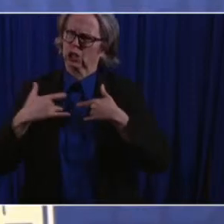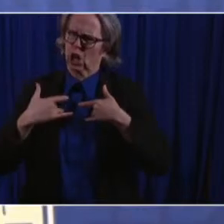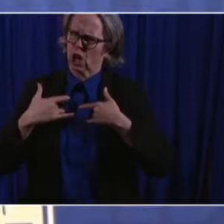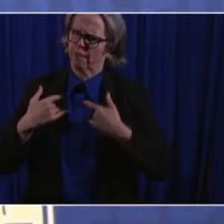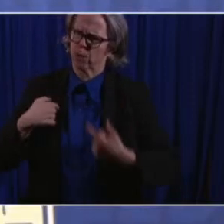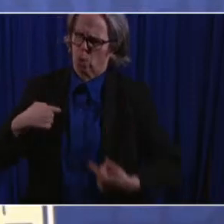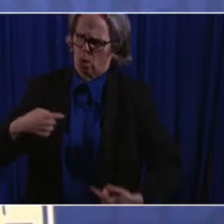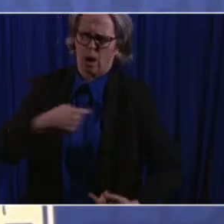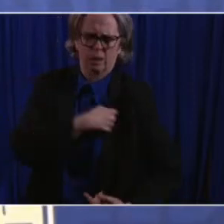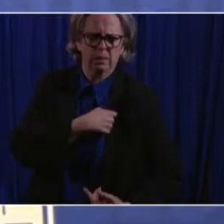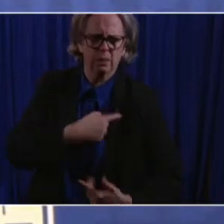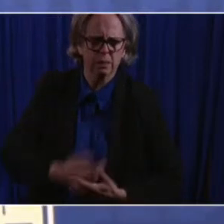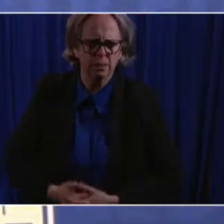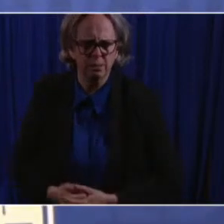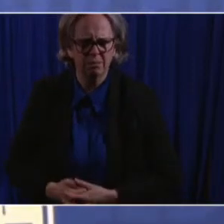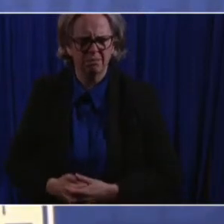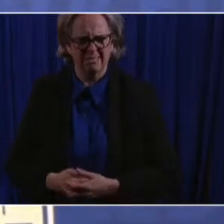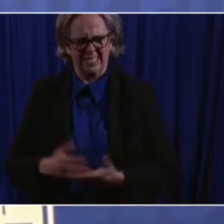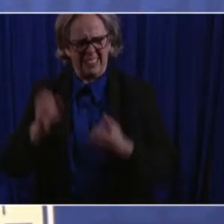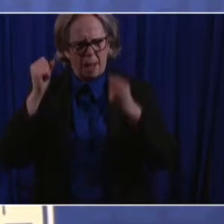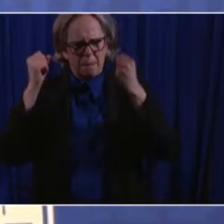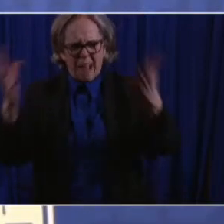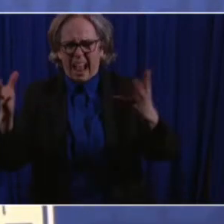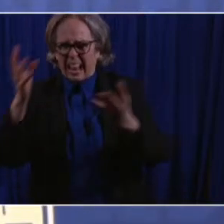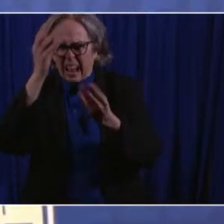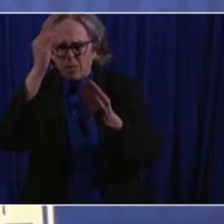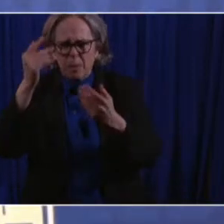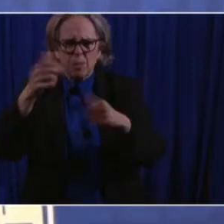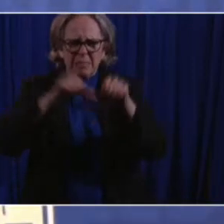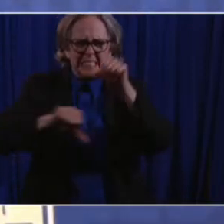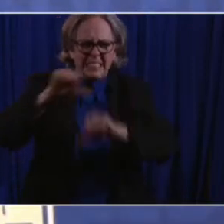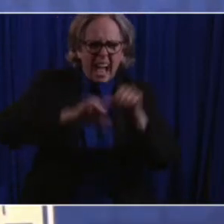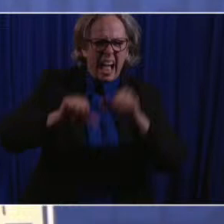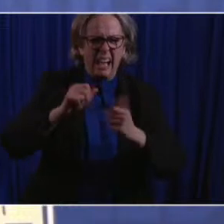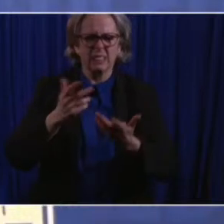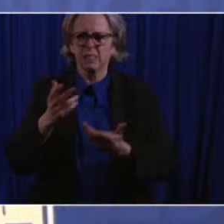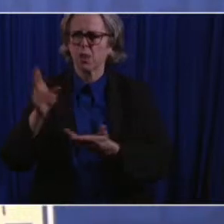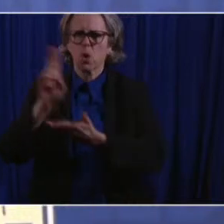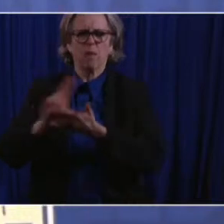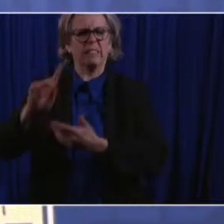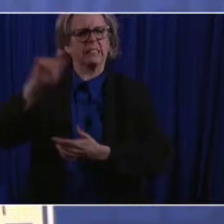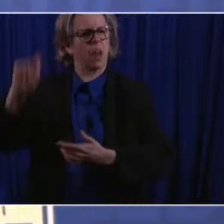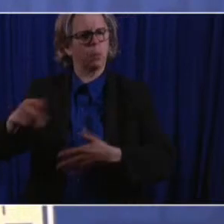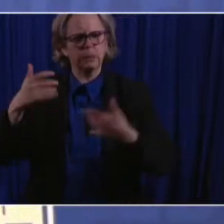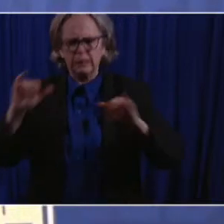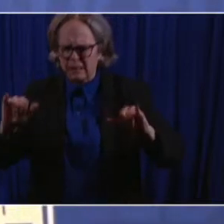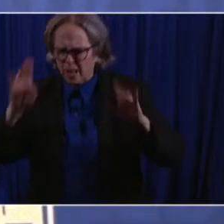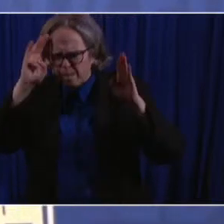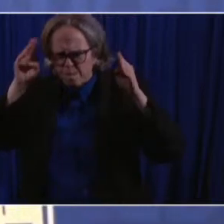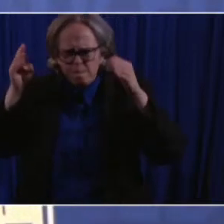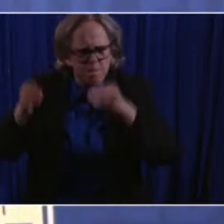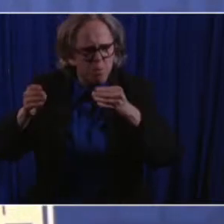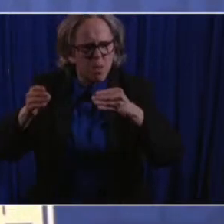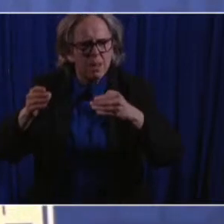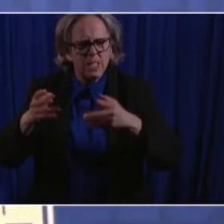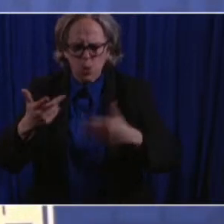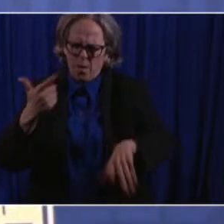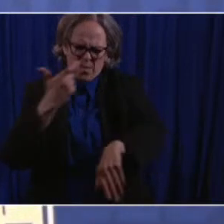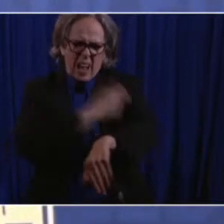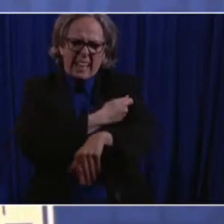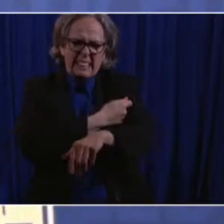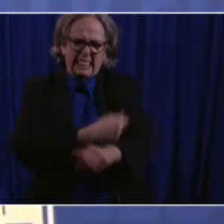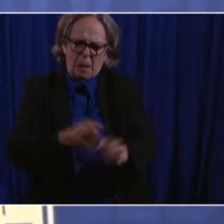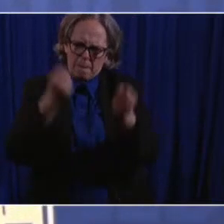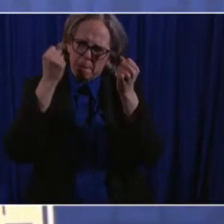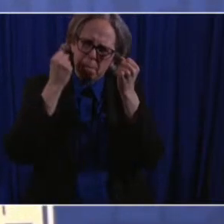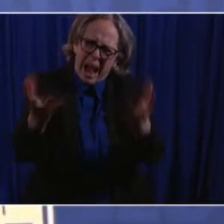Toledo continues to stay very focused in our efforts to vaccinate as many of our students, faculty, and staff as possible. And